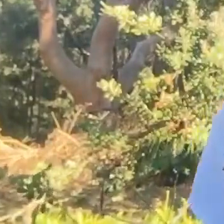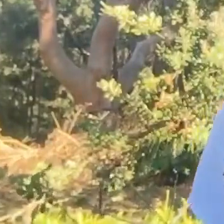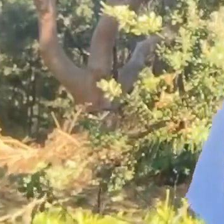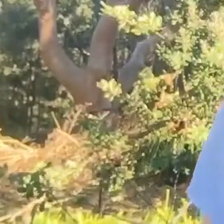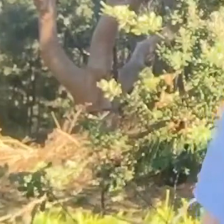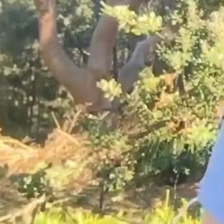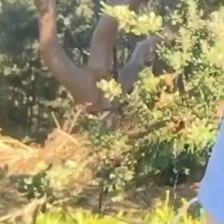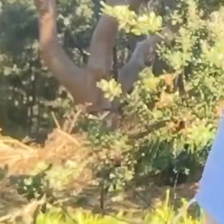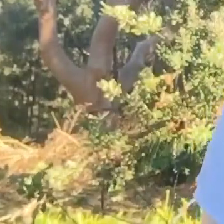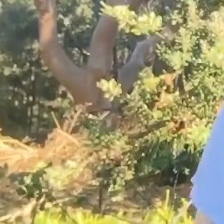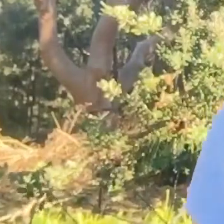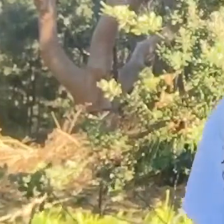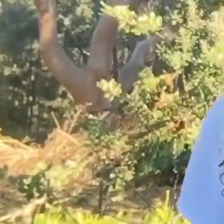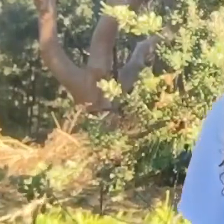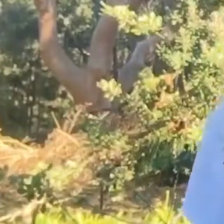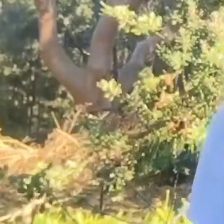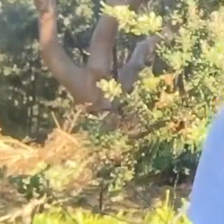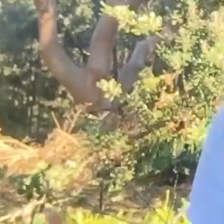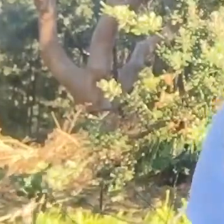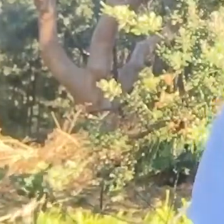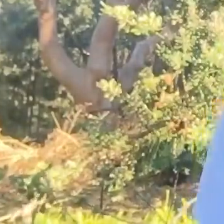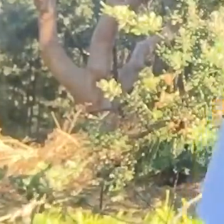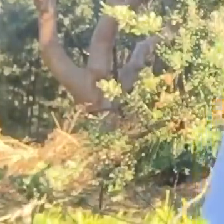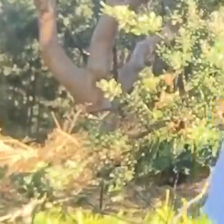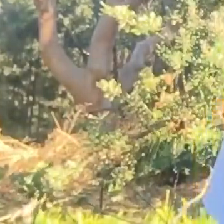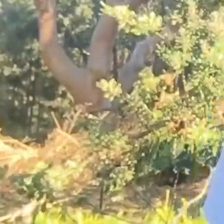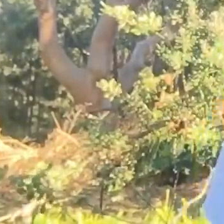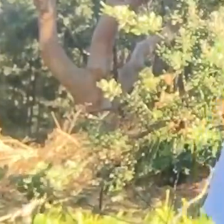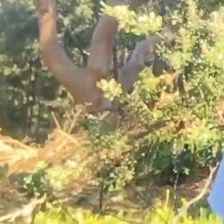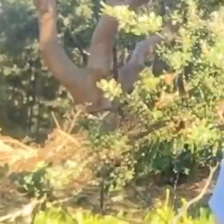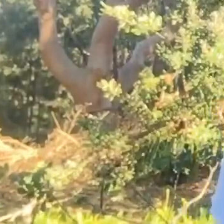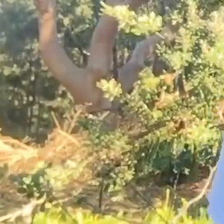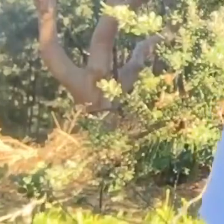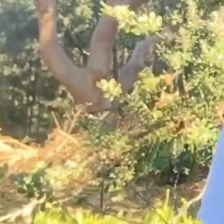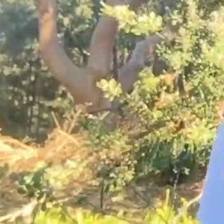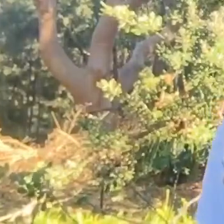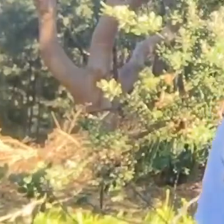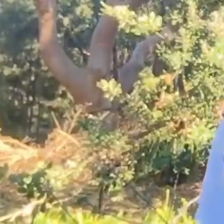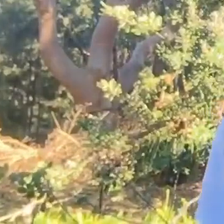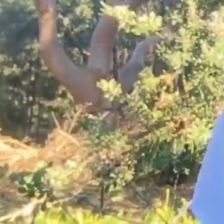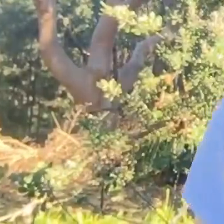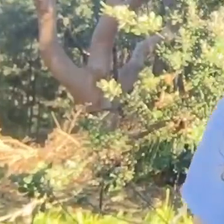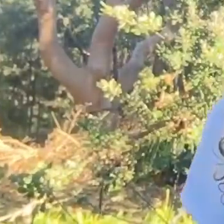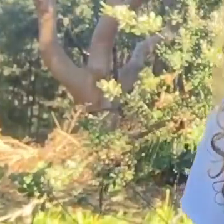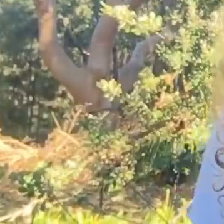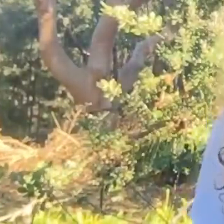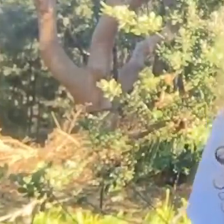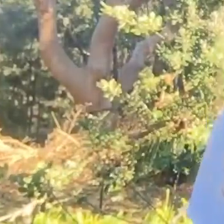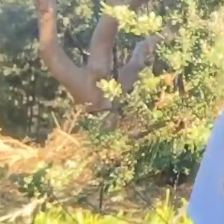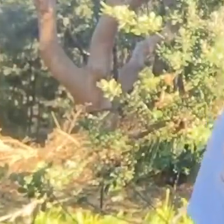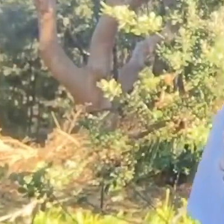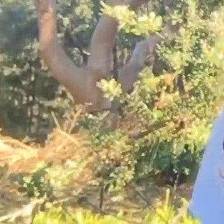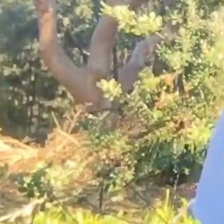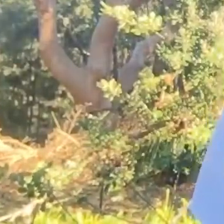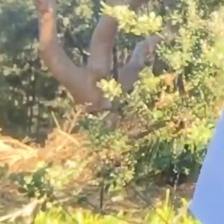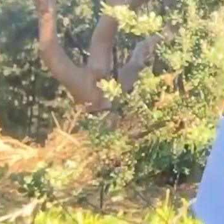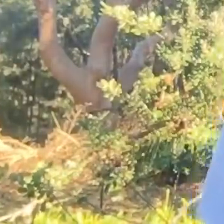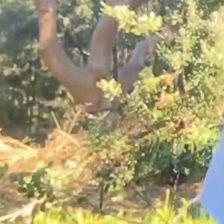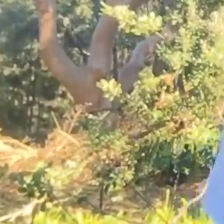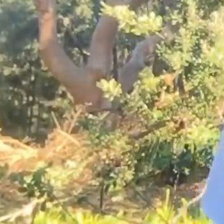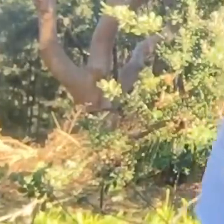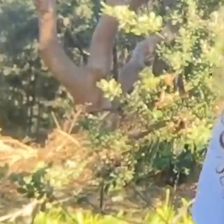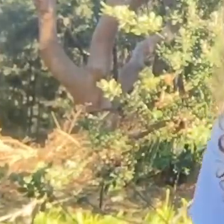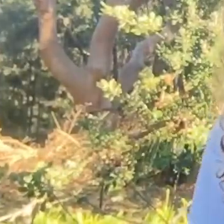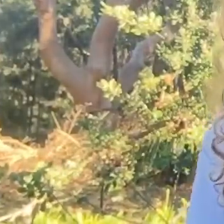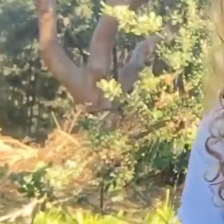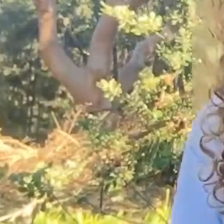three as we are eventually going back to being live and relaunching youth. And lastly, Lord, we're thankful that